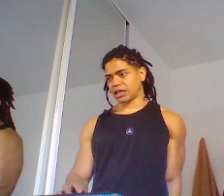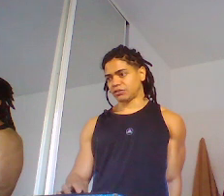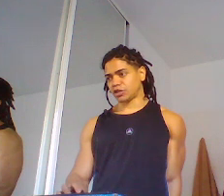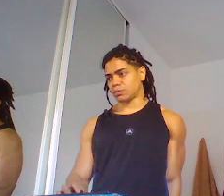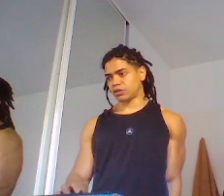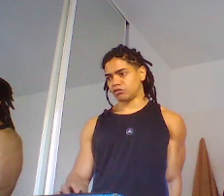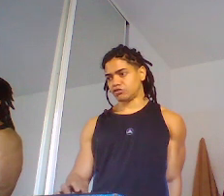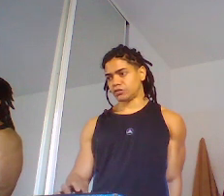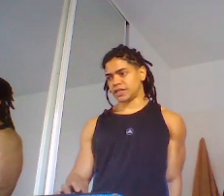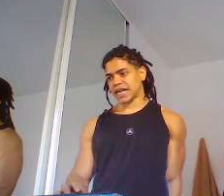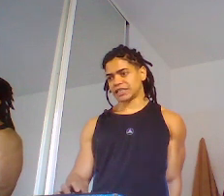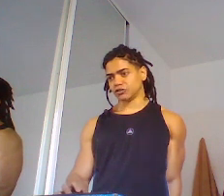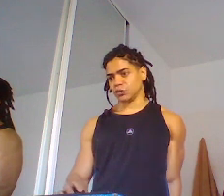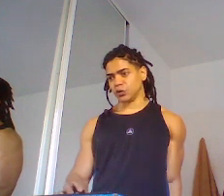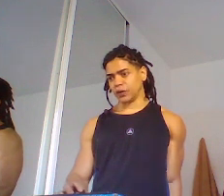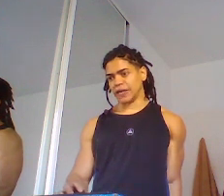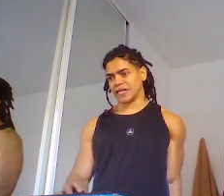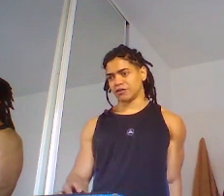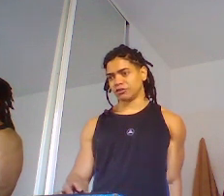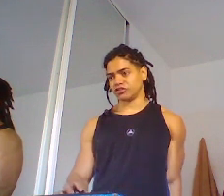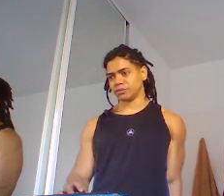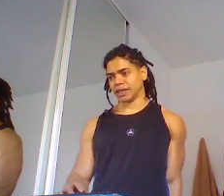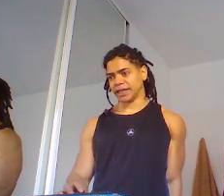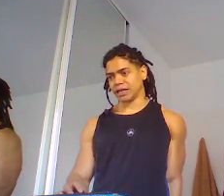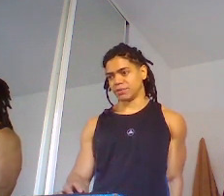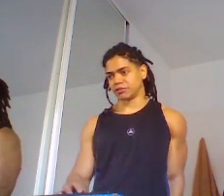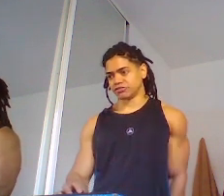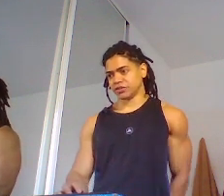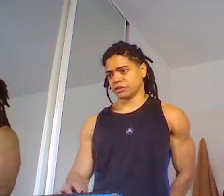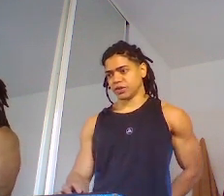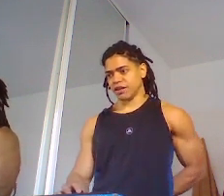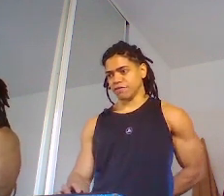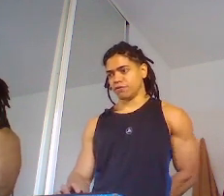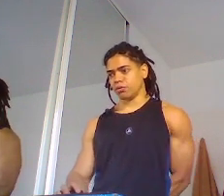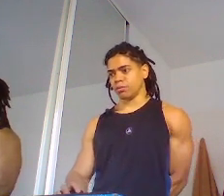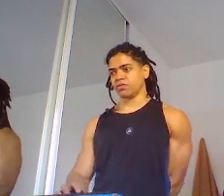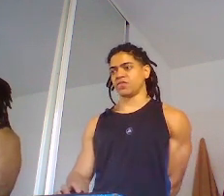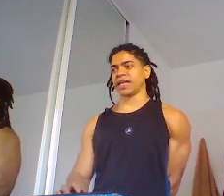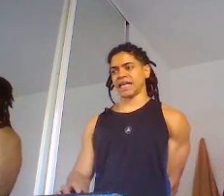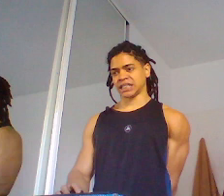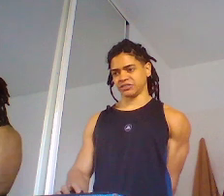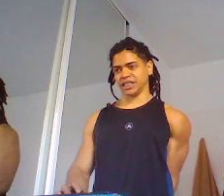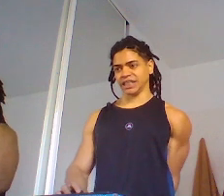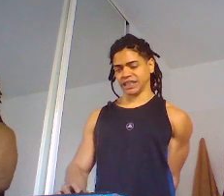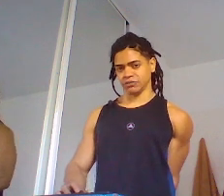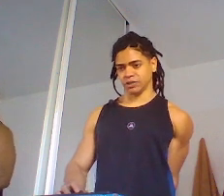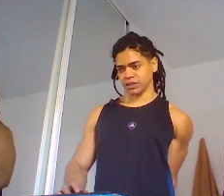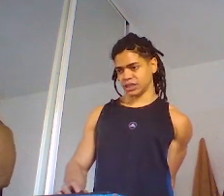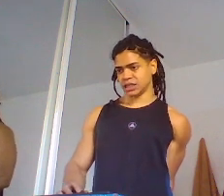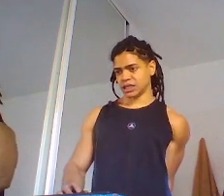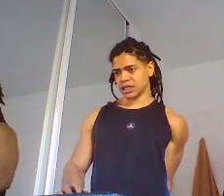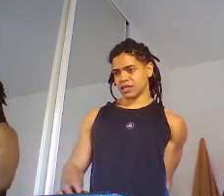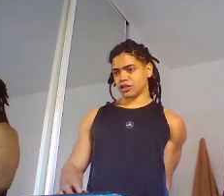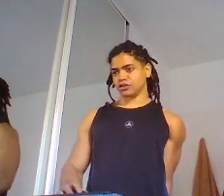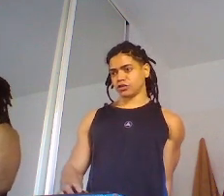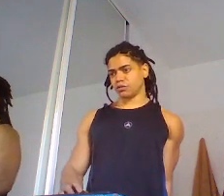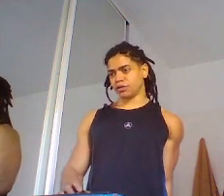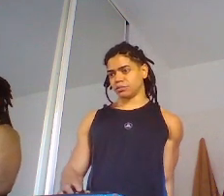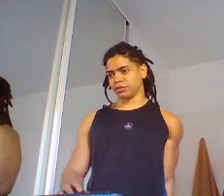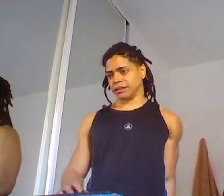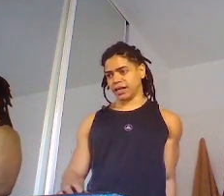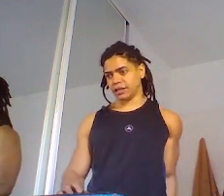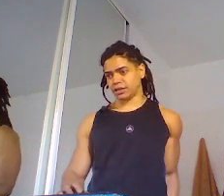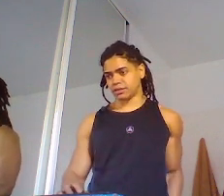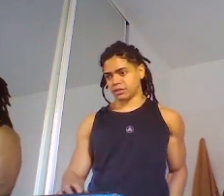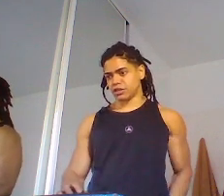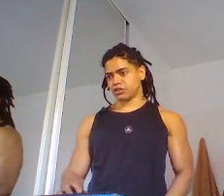Leasing allows a company to use the asset without taking ownership and can be considered a form of financing activity. So